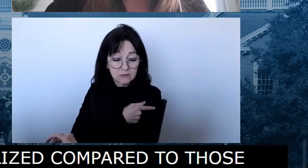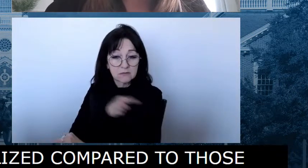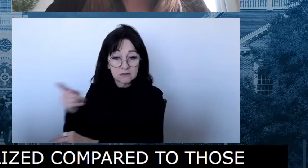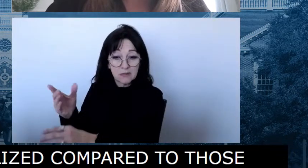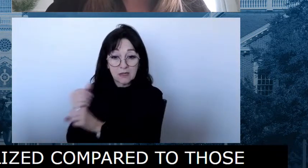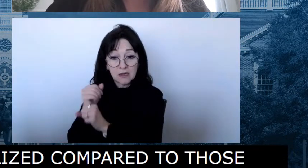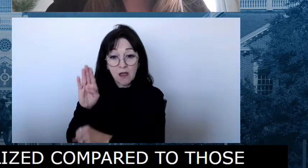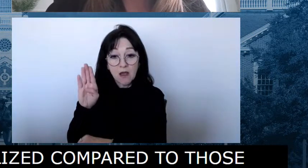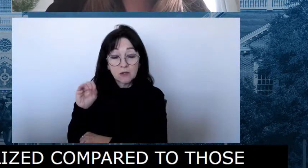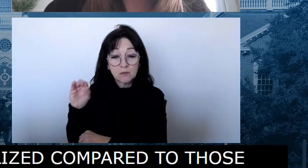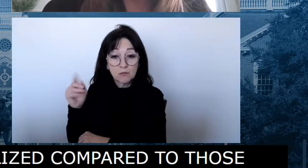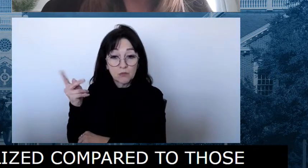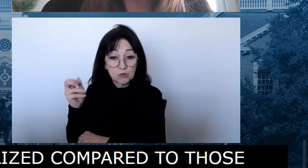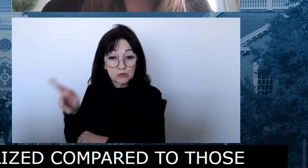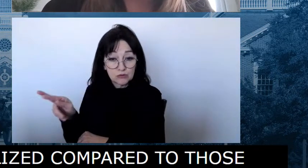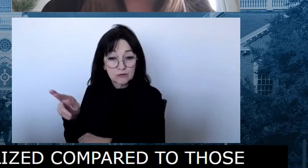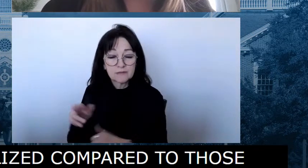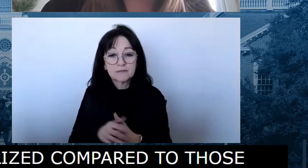booster.